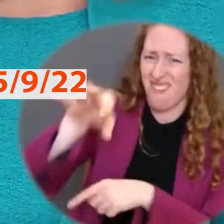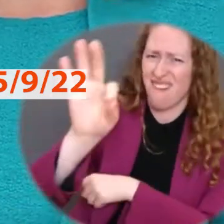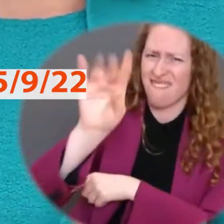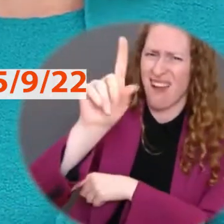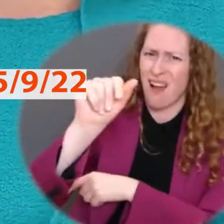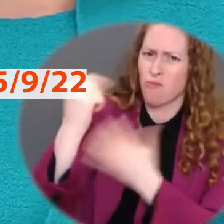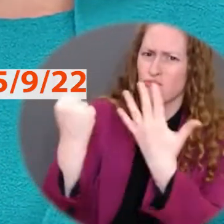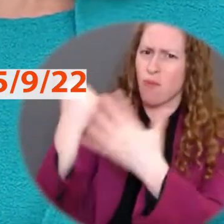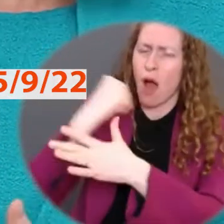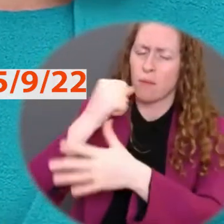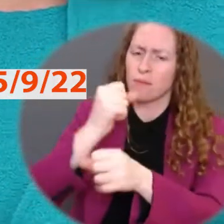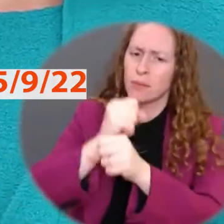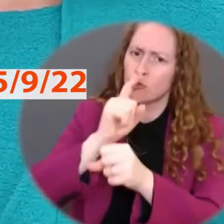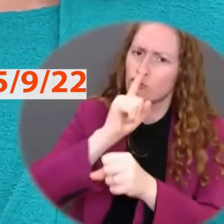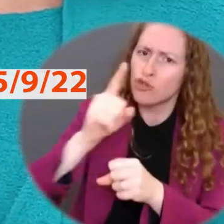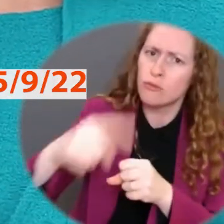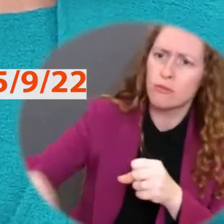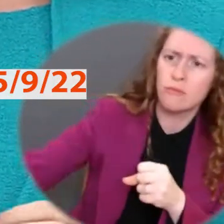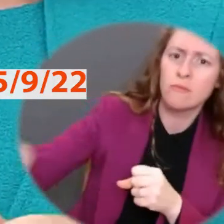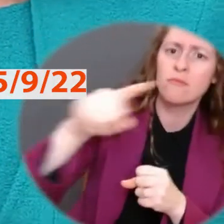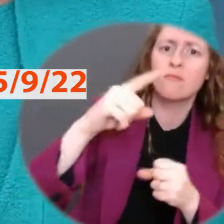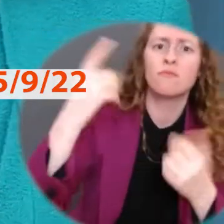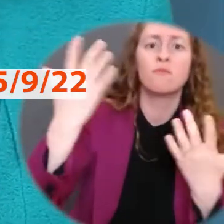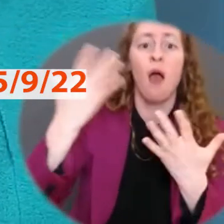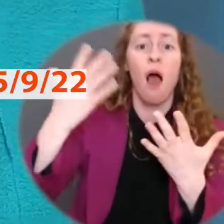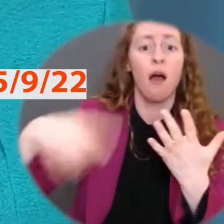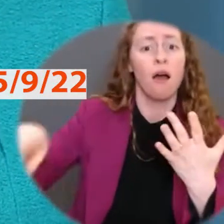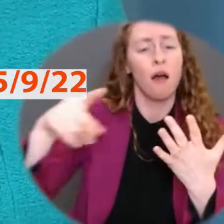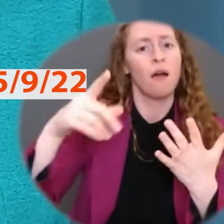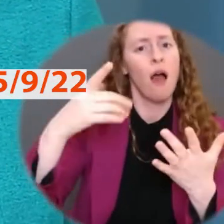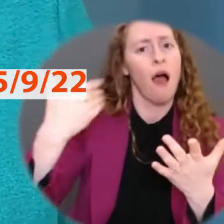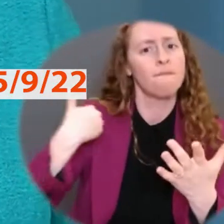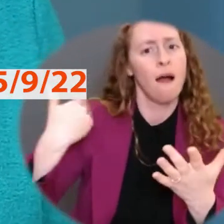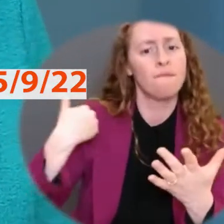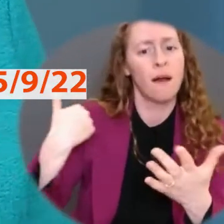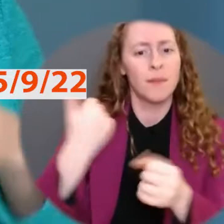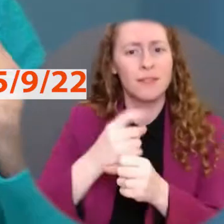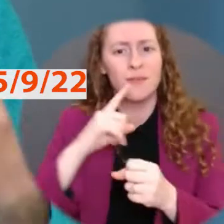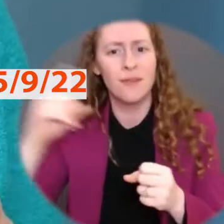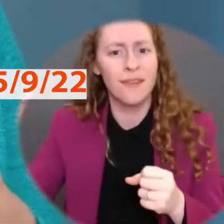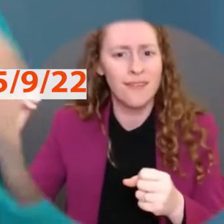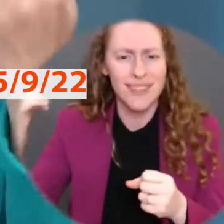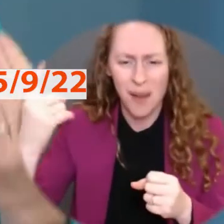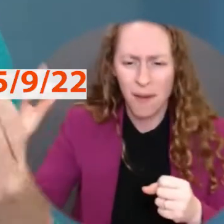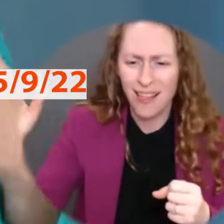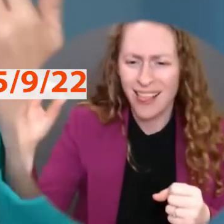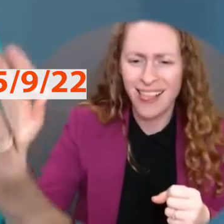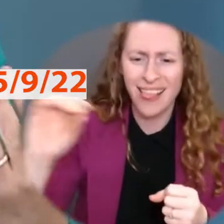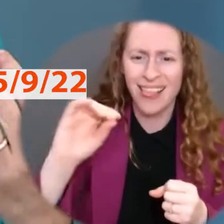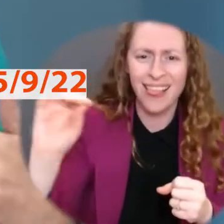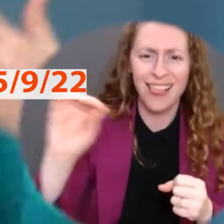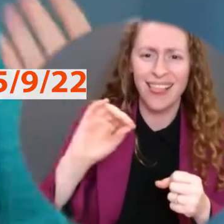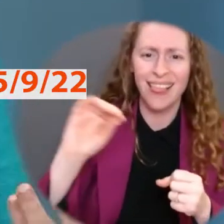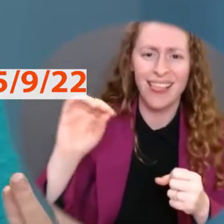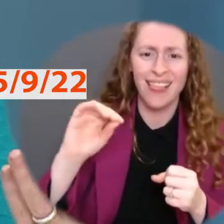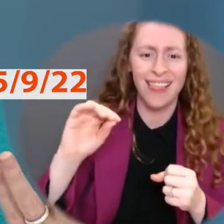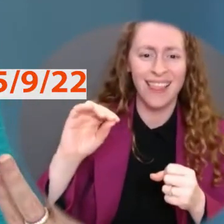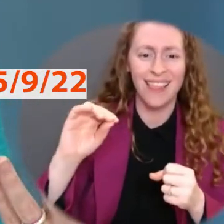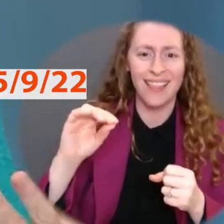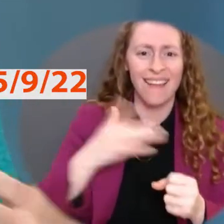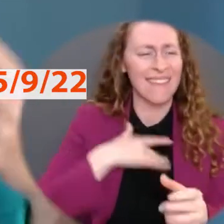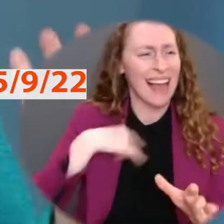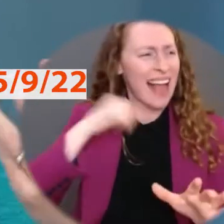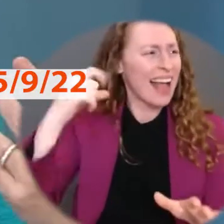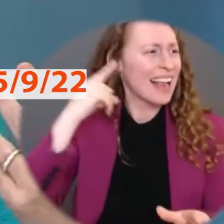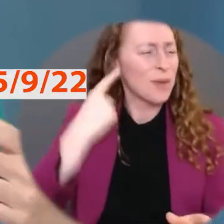block to address any possible shortage. Okay, that is like hearing your voice on the answering machine,